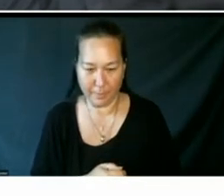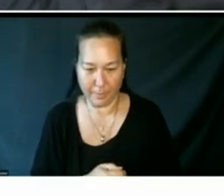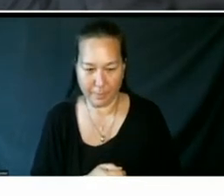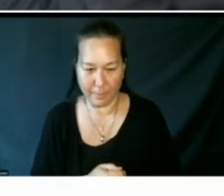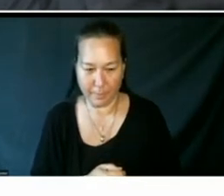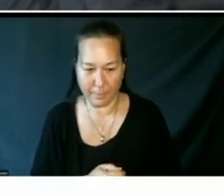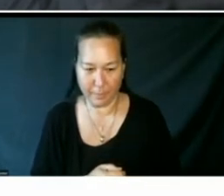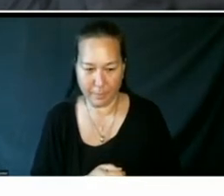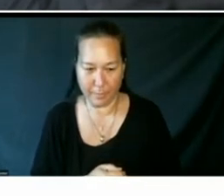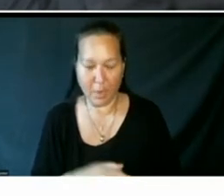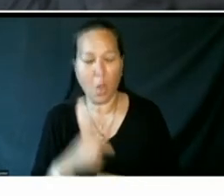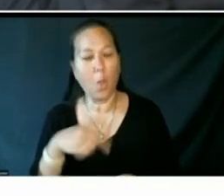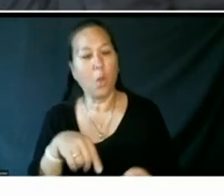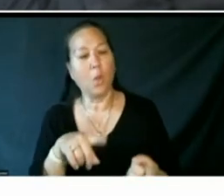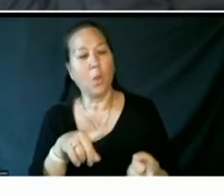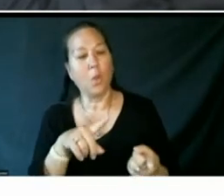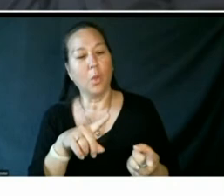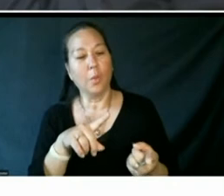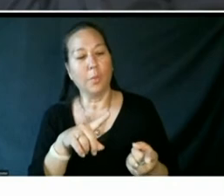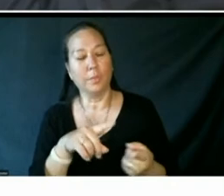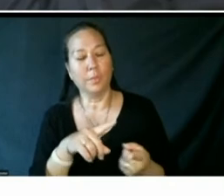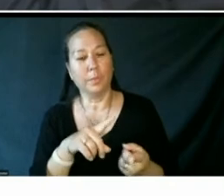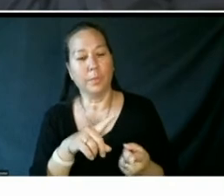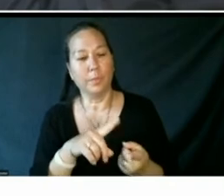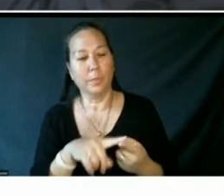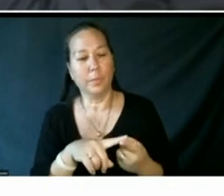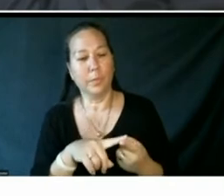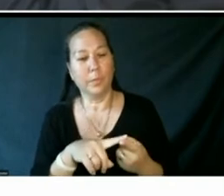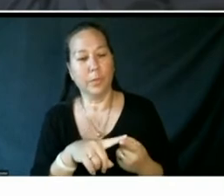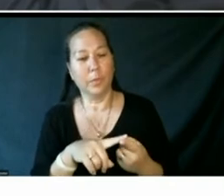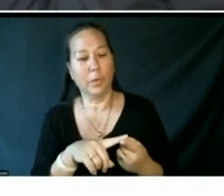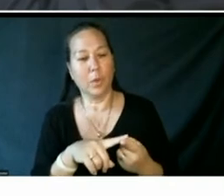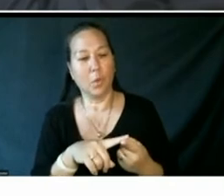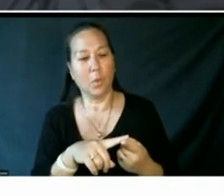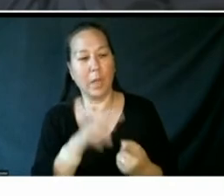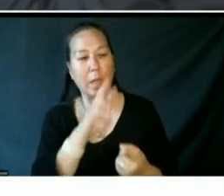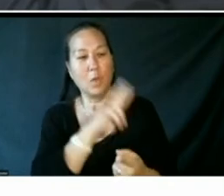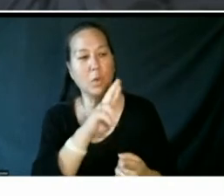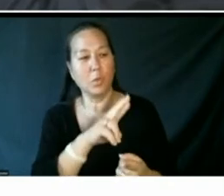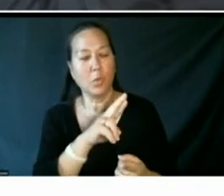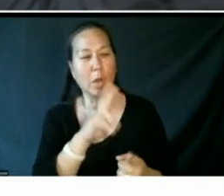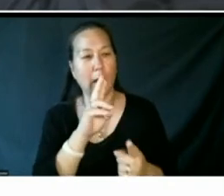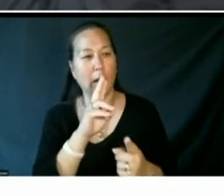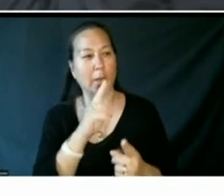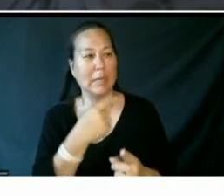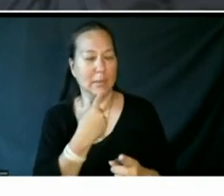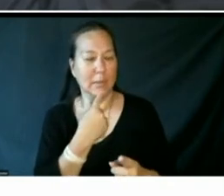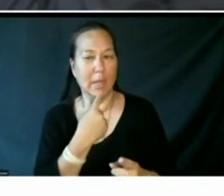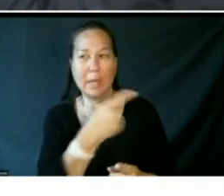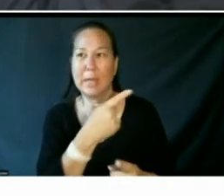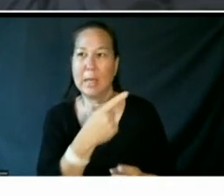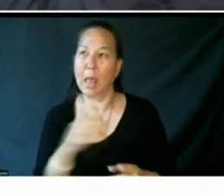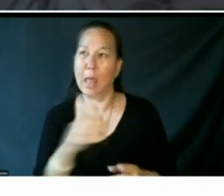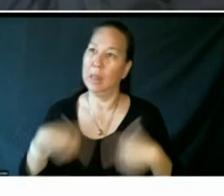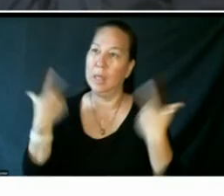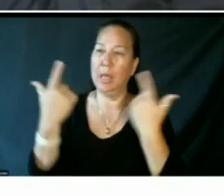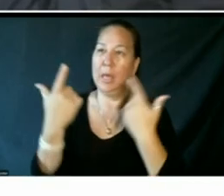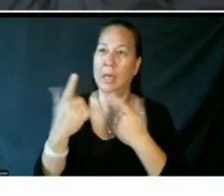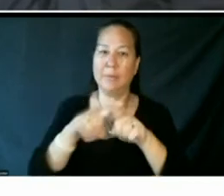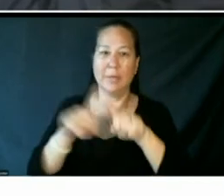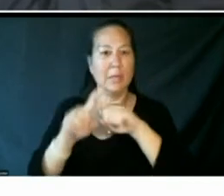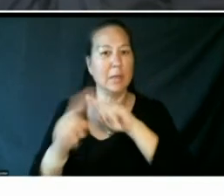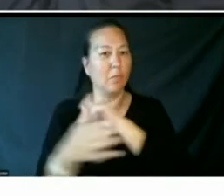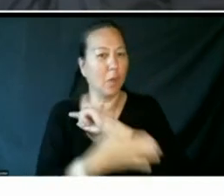pointed out, which is, I have lived in other country for a period of time and have visited a